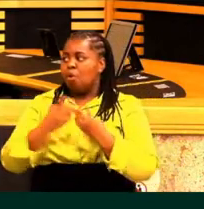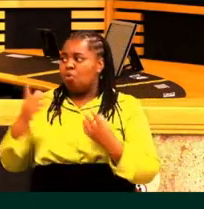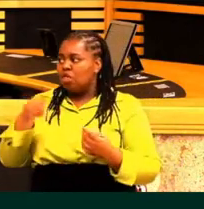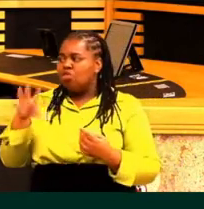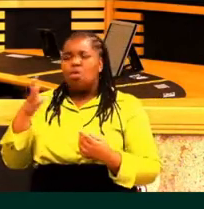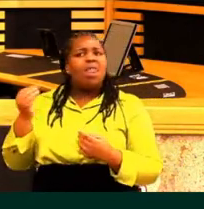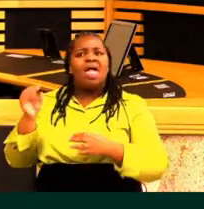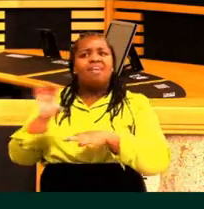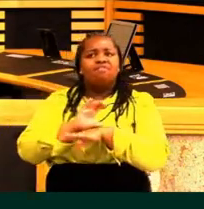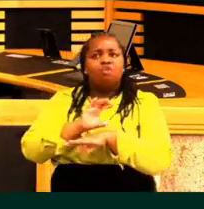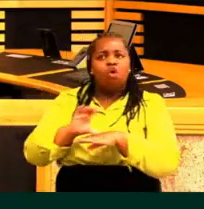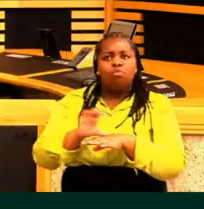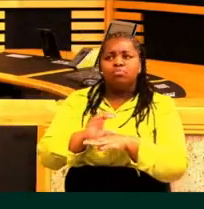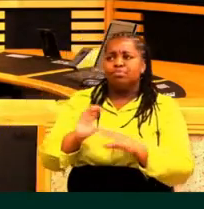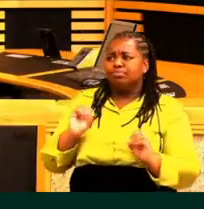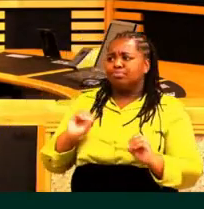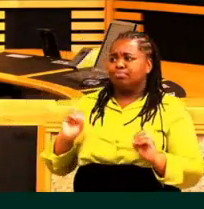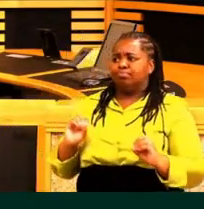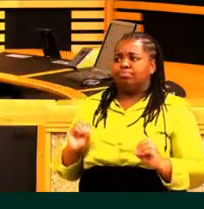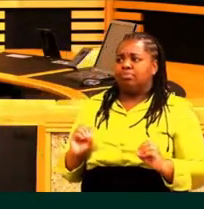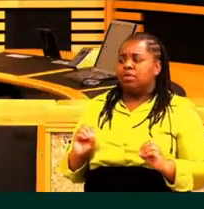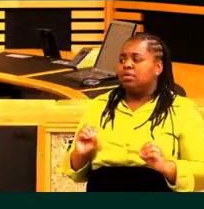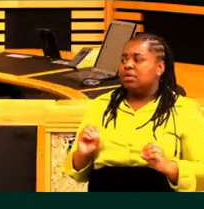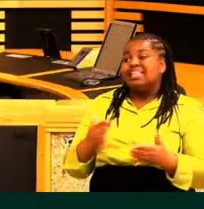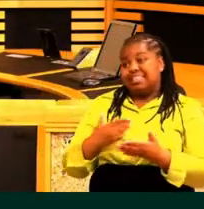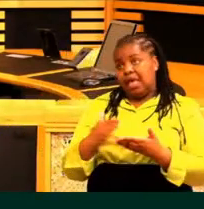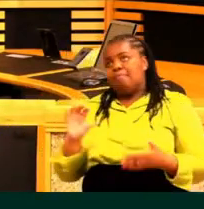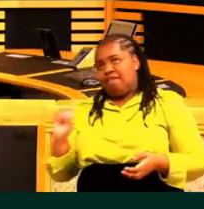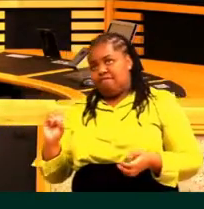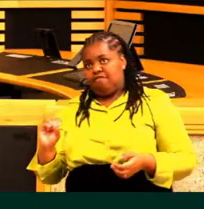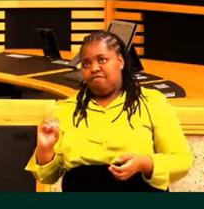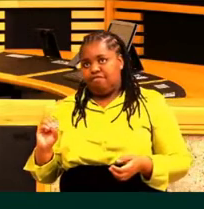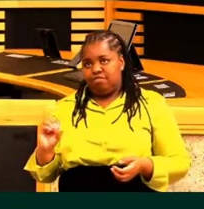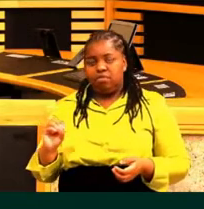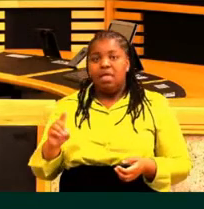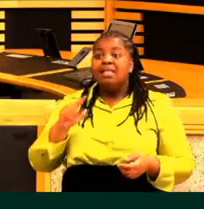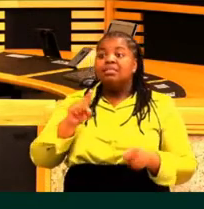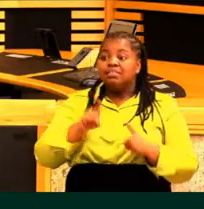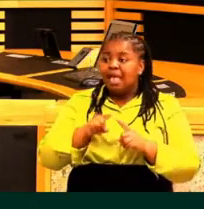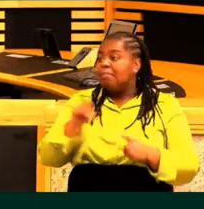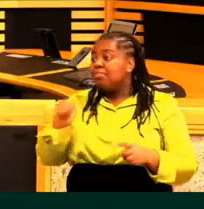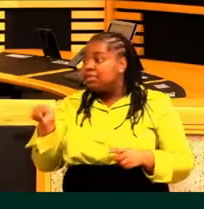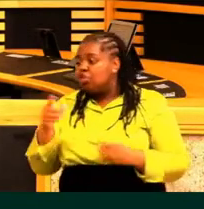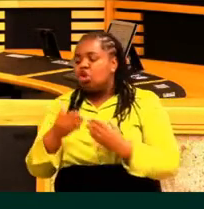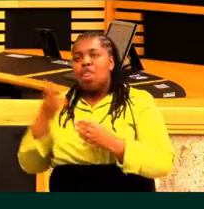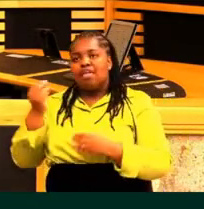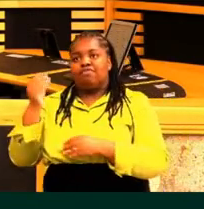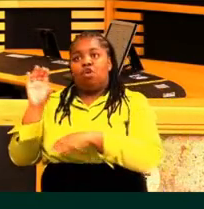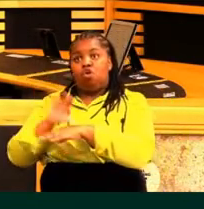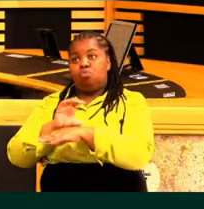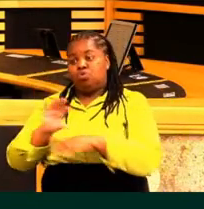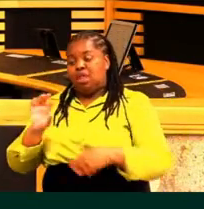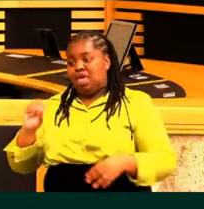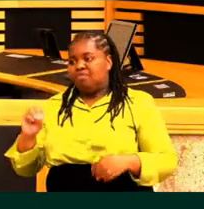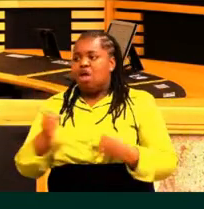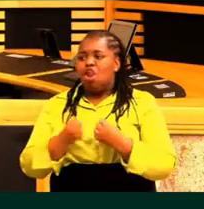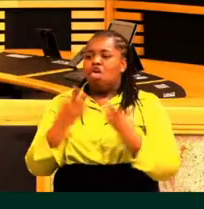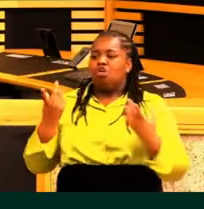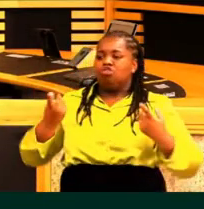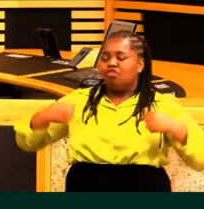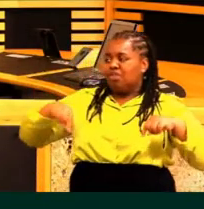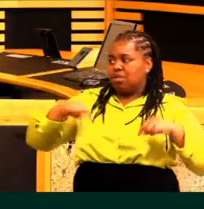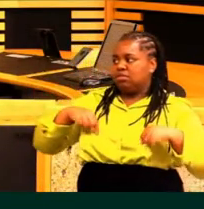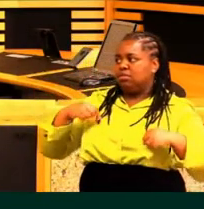don't have computer lens some do um however even the ones that do have computer lens a lot of us